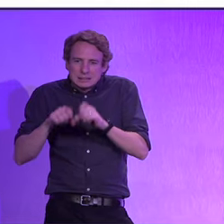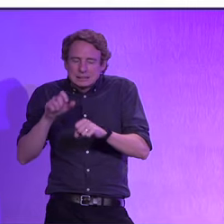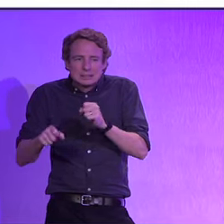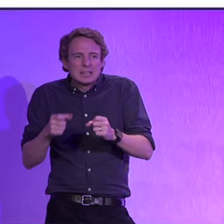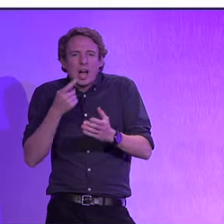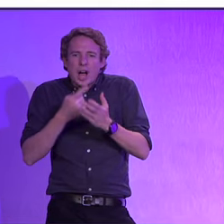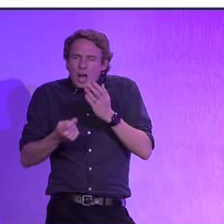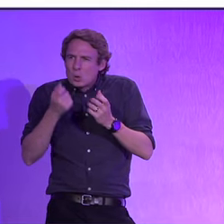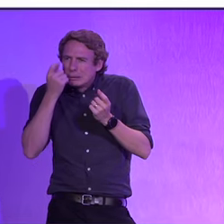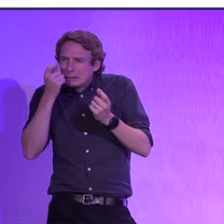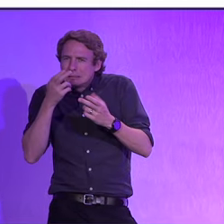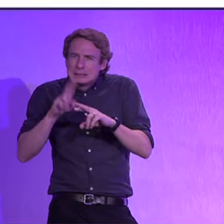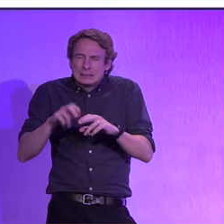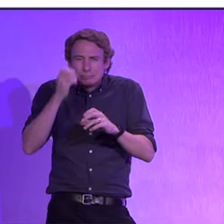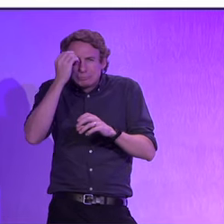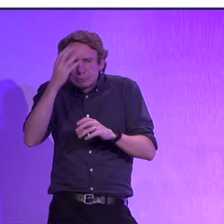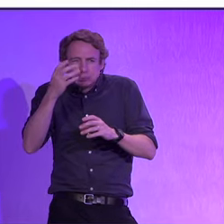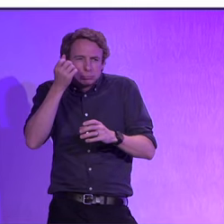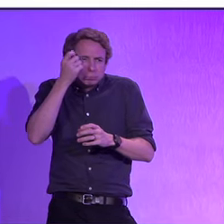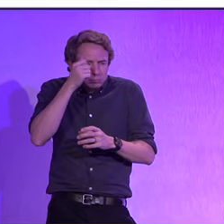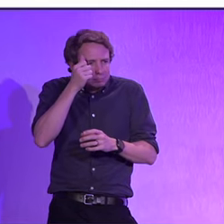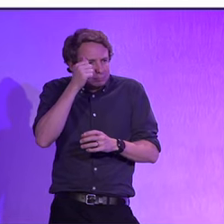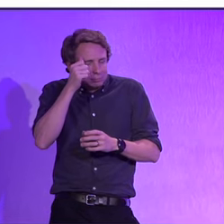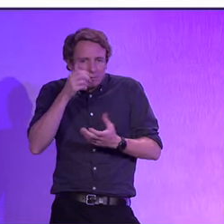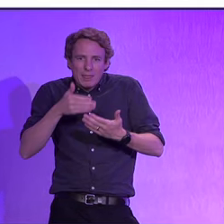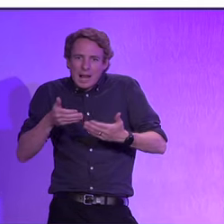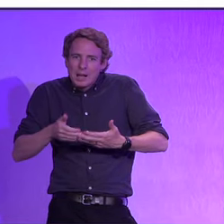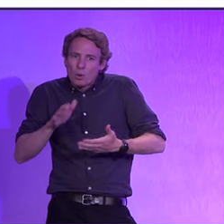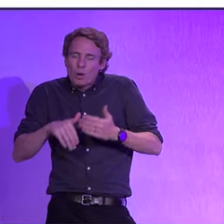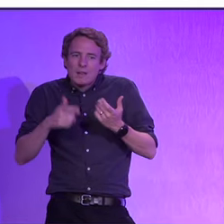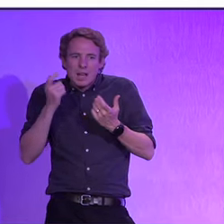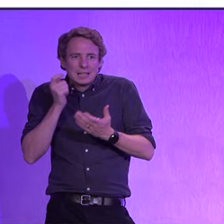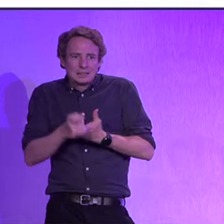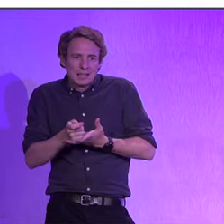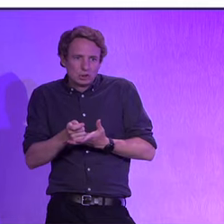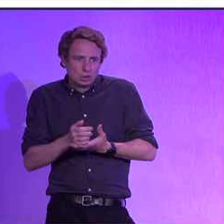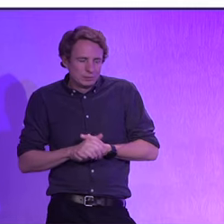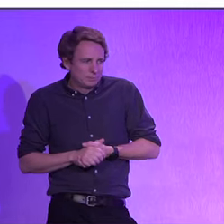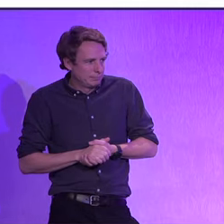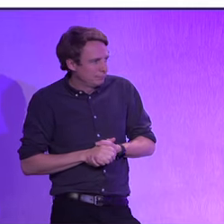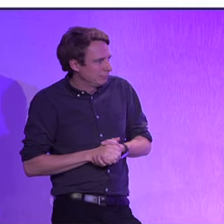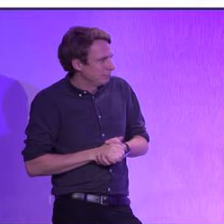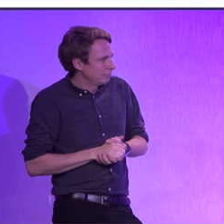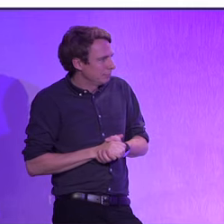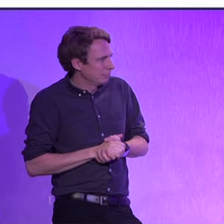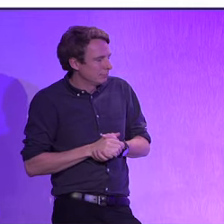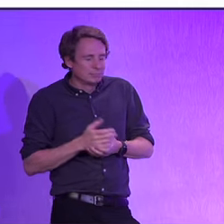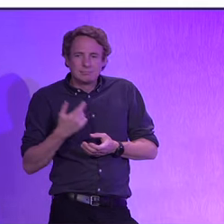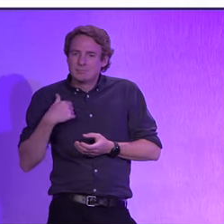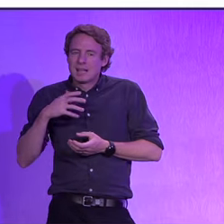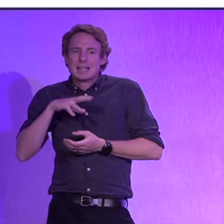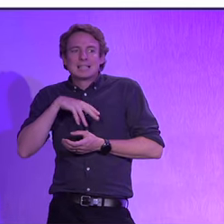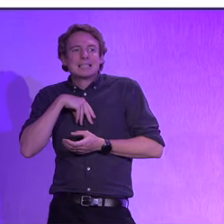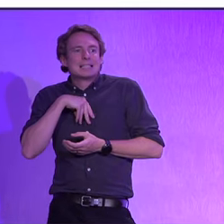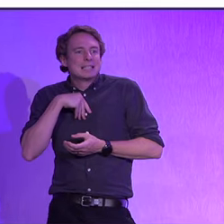of legal brambles, penetrable only by those well-versed in the laborious language of litigation.